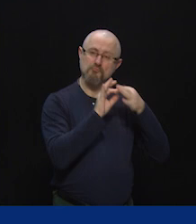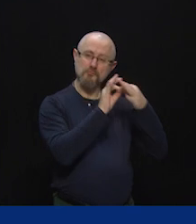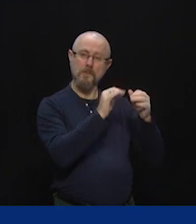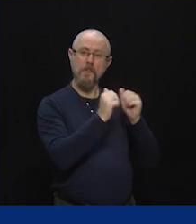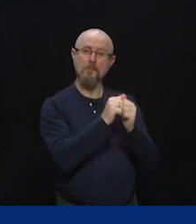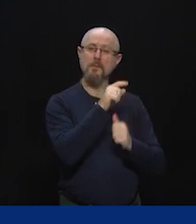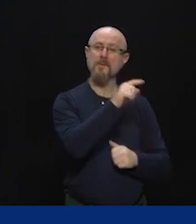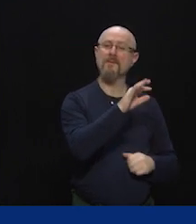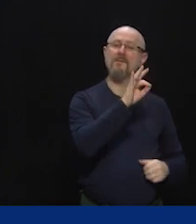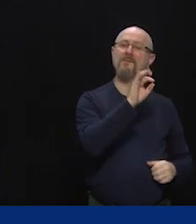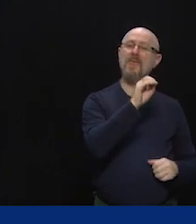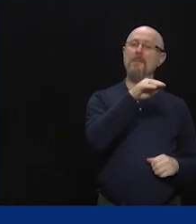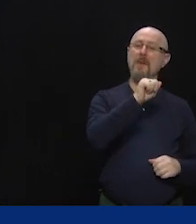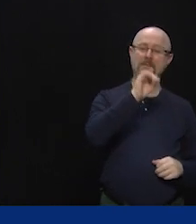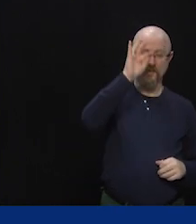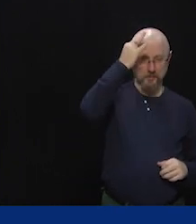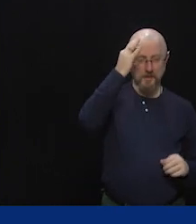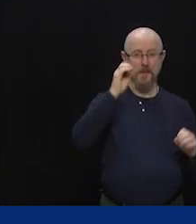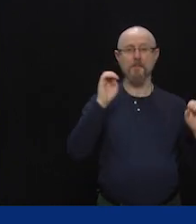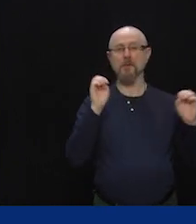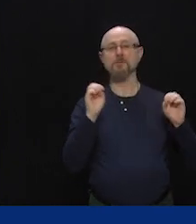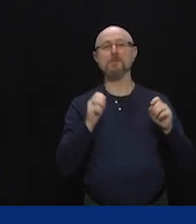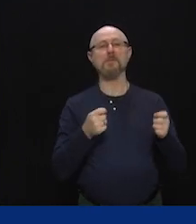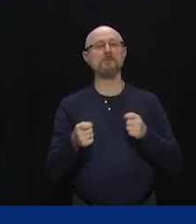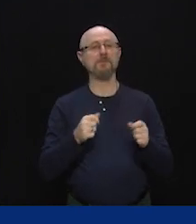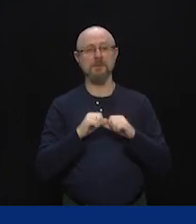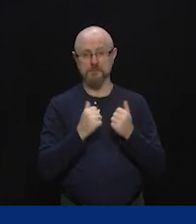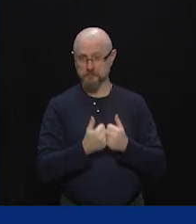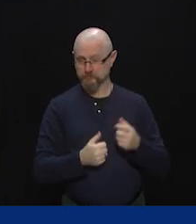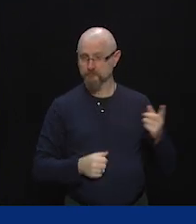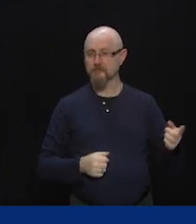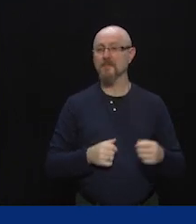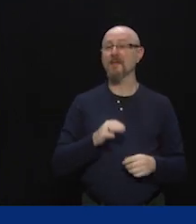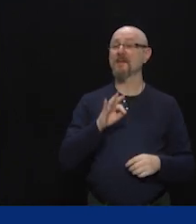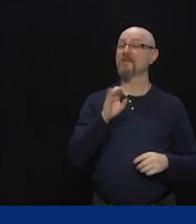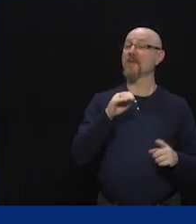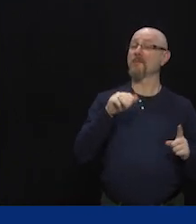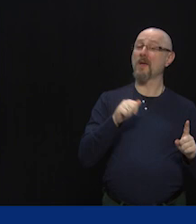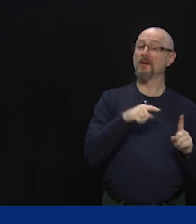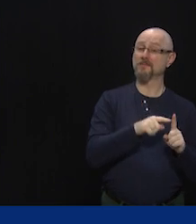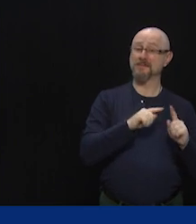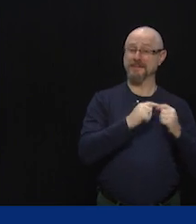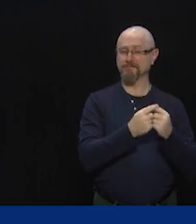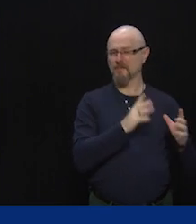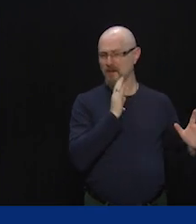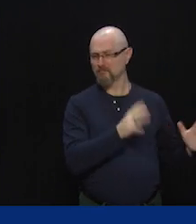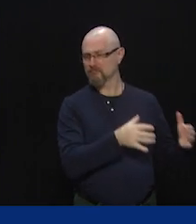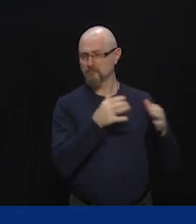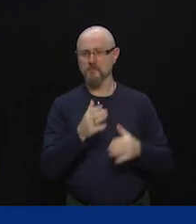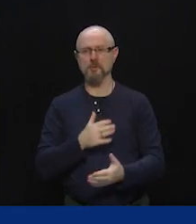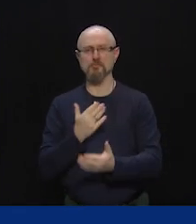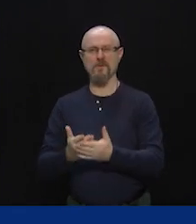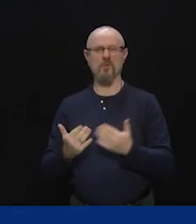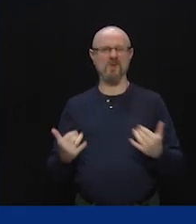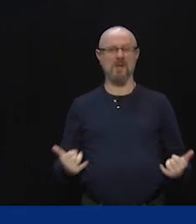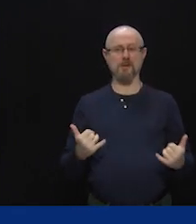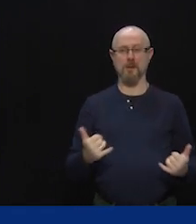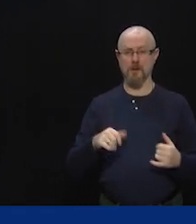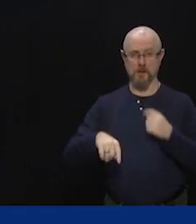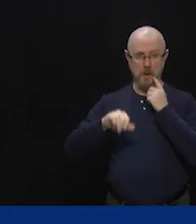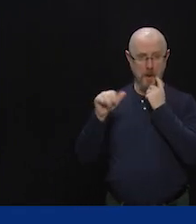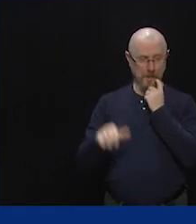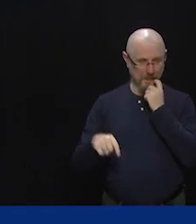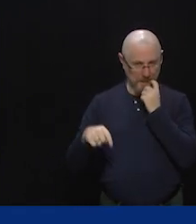government. A FEMA Incident Management Assistance Team arrives today in Albany. They'll